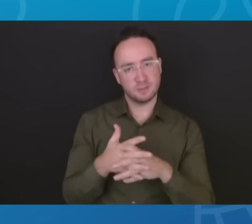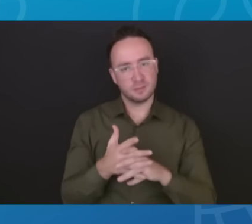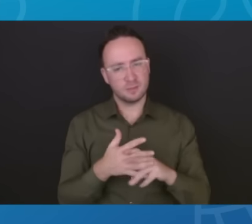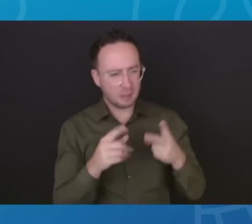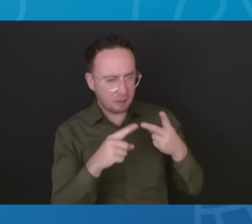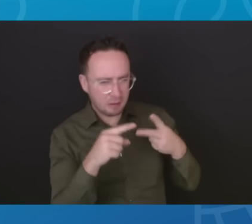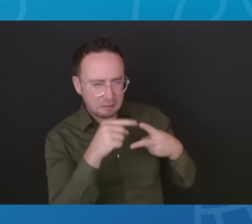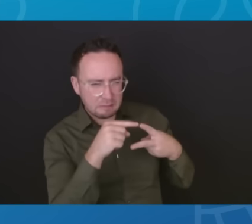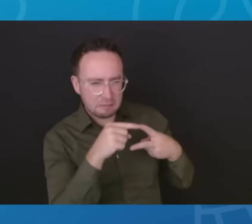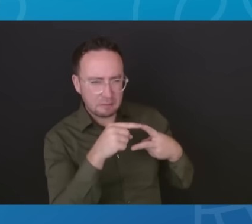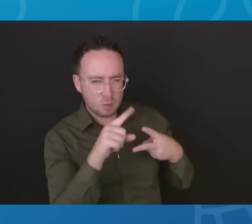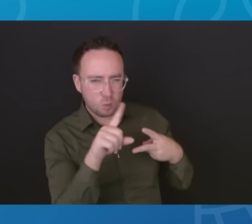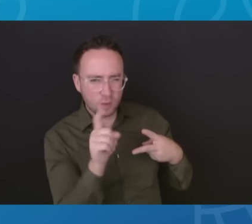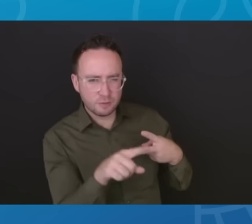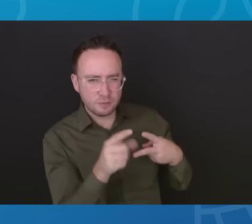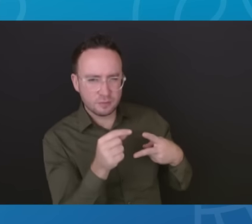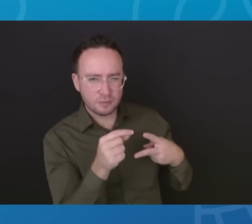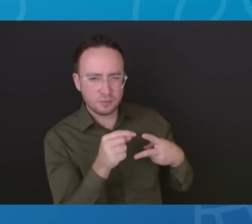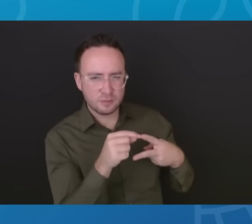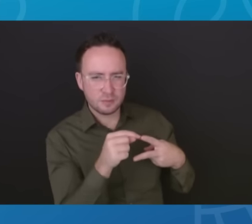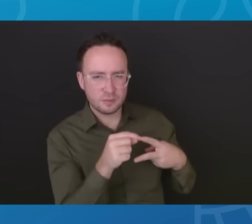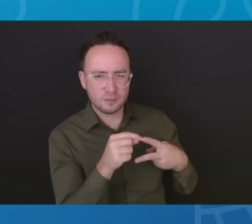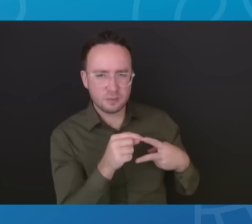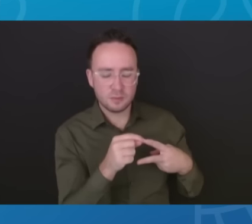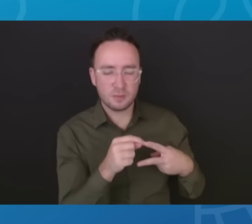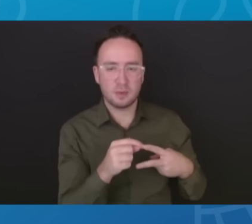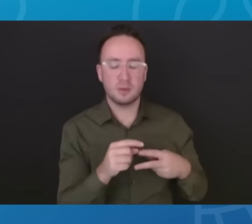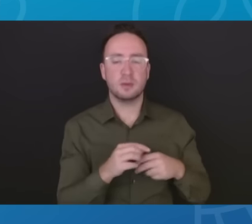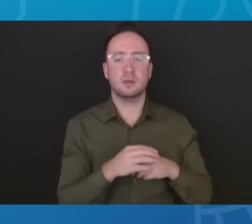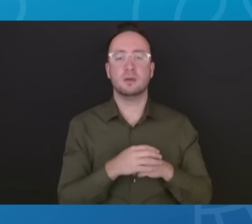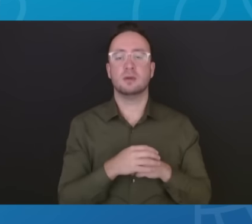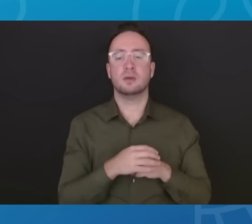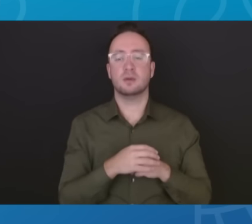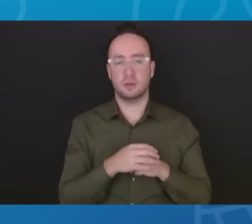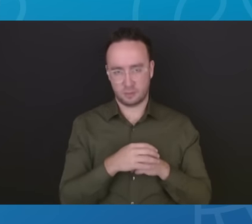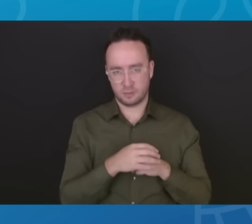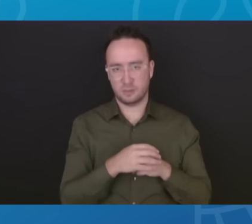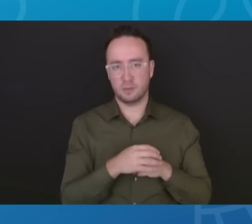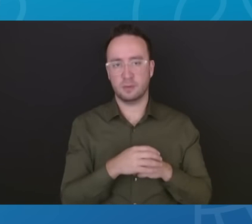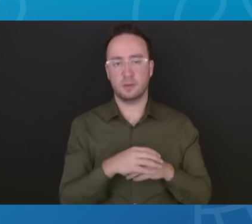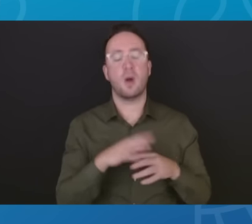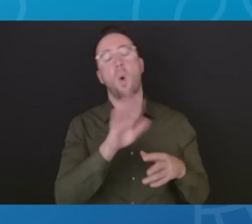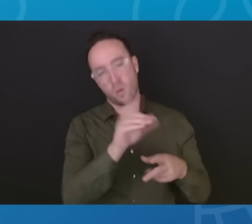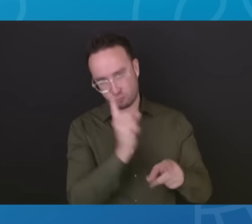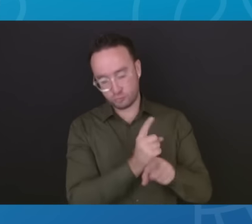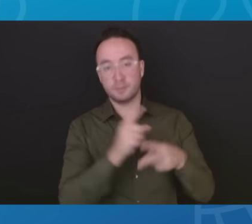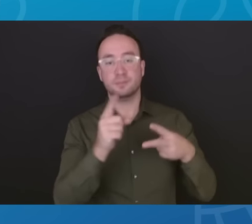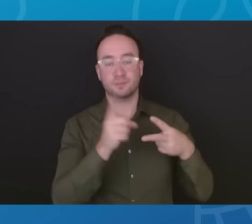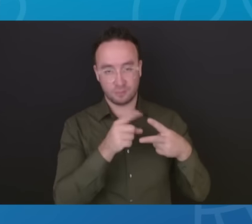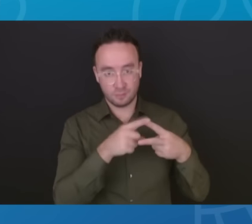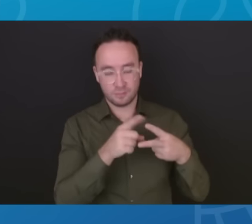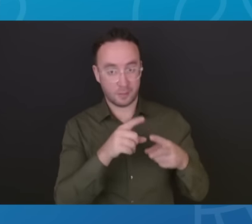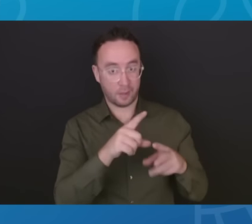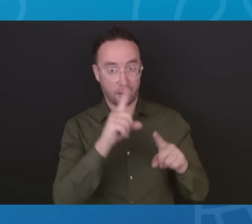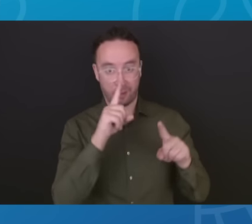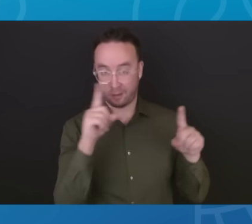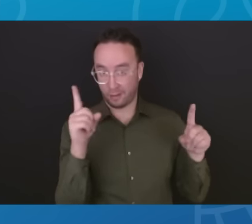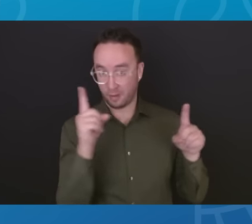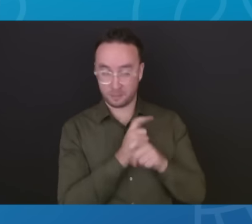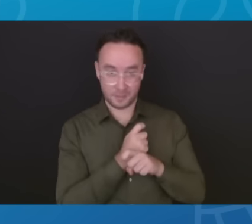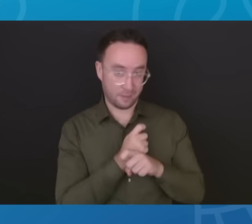that one is a, it, that is a, it is a complicated, difficult answer to give. And I say it's complicated